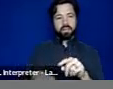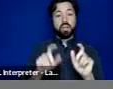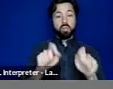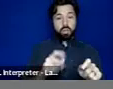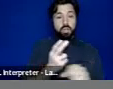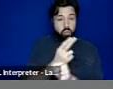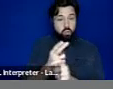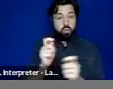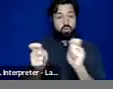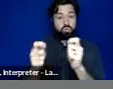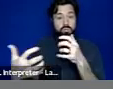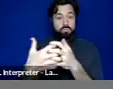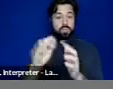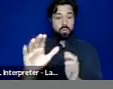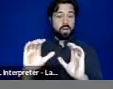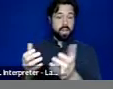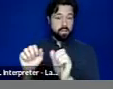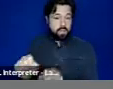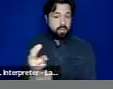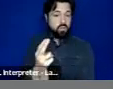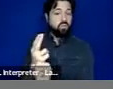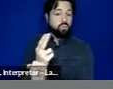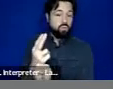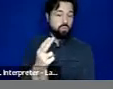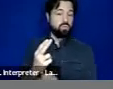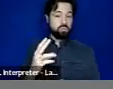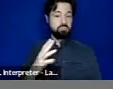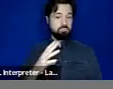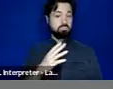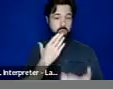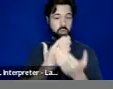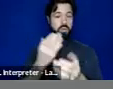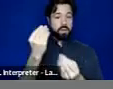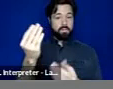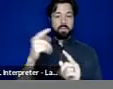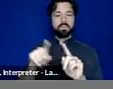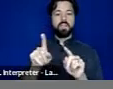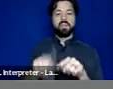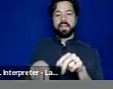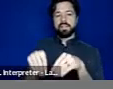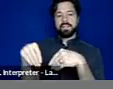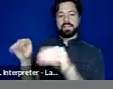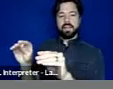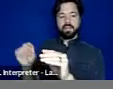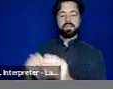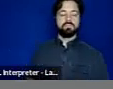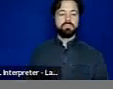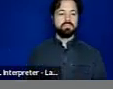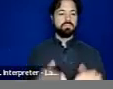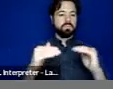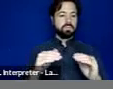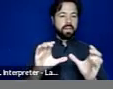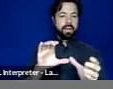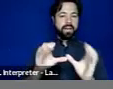it, and have some good information there. Okay. Conversions in